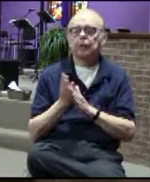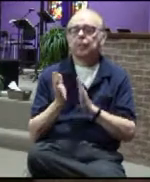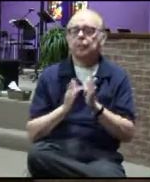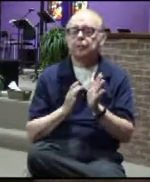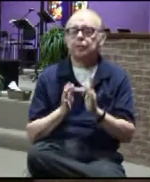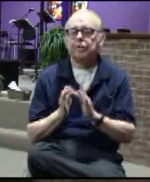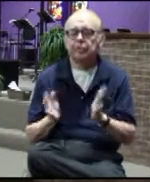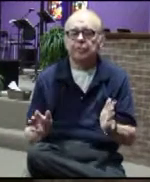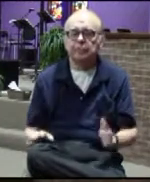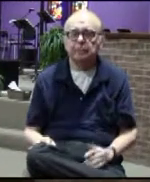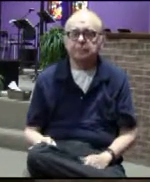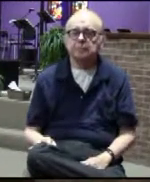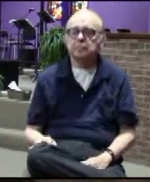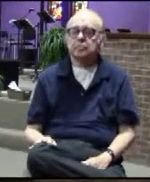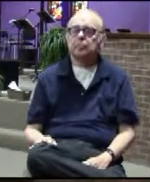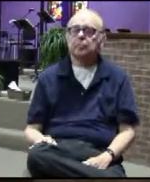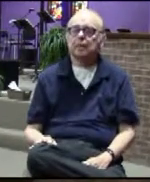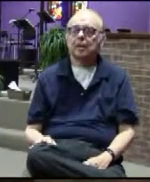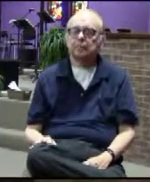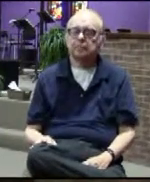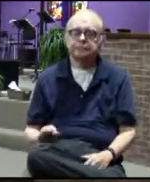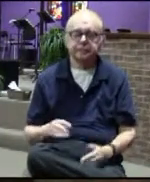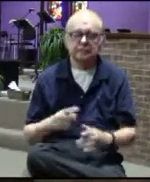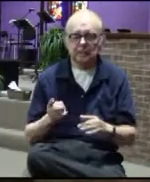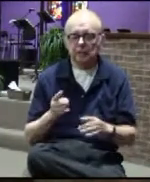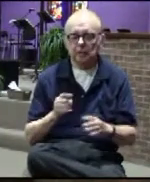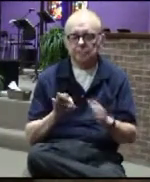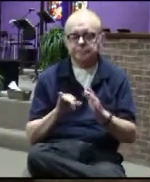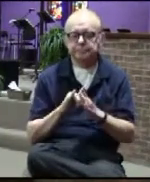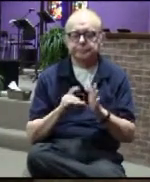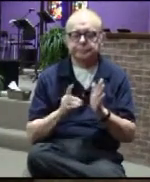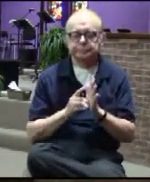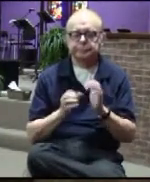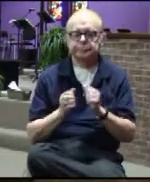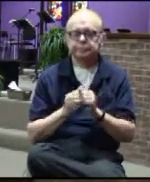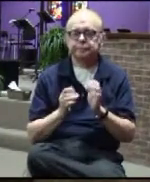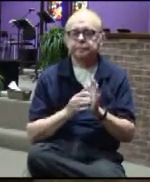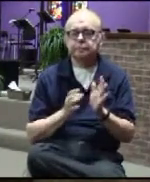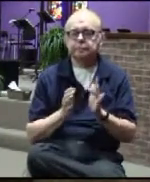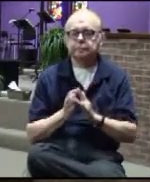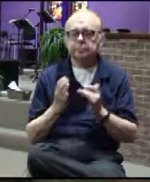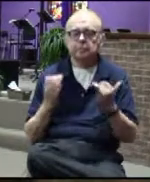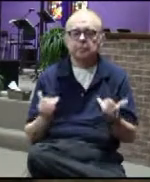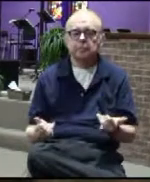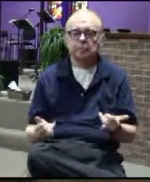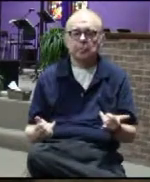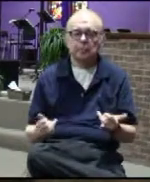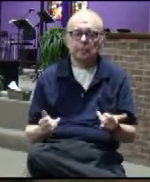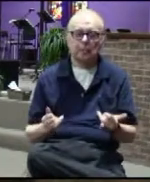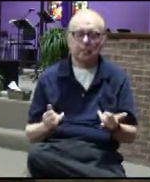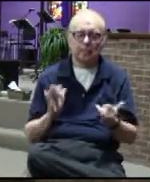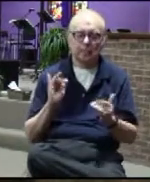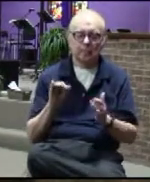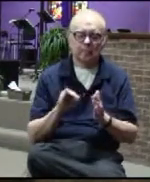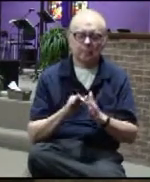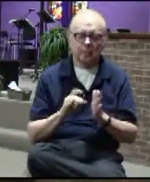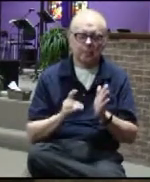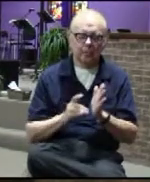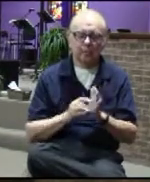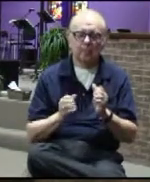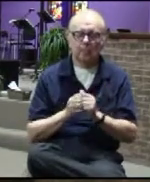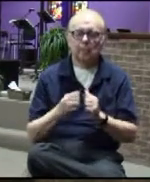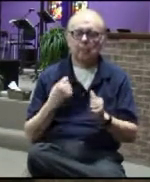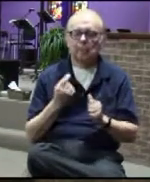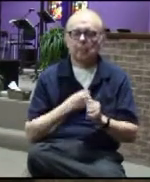Jesus Jesus he's identifying with Jesus now he's going to identify with